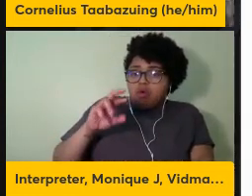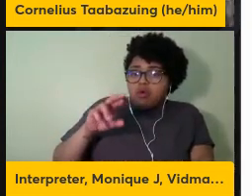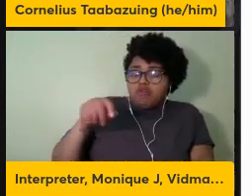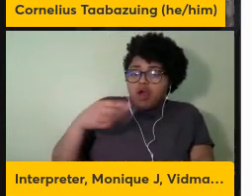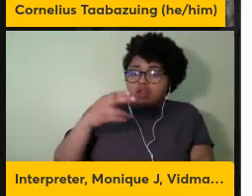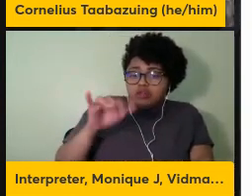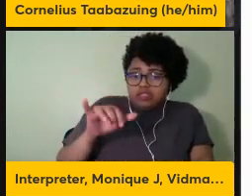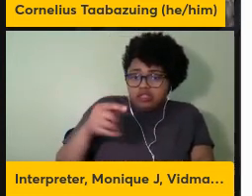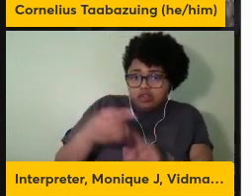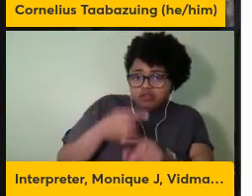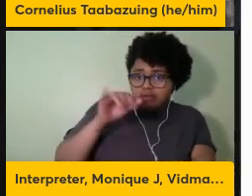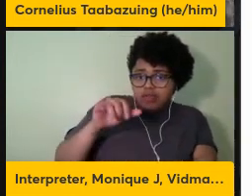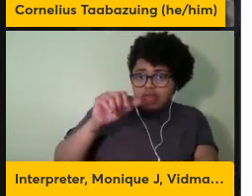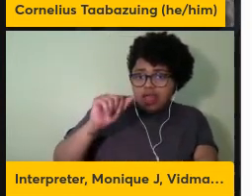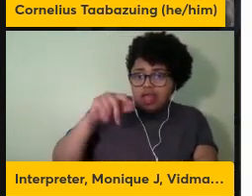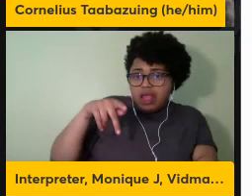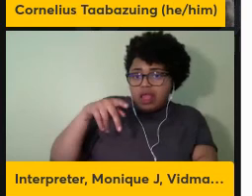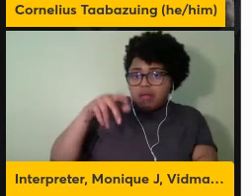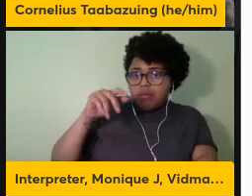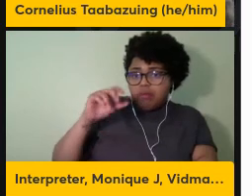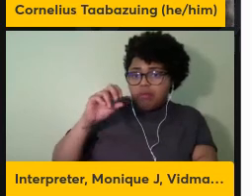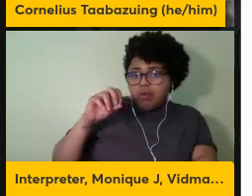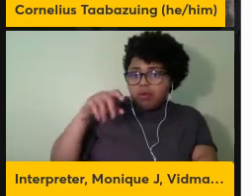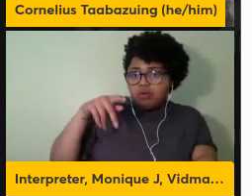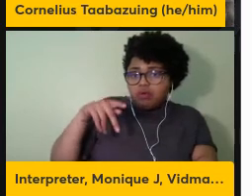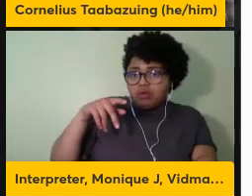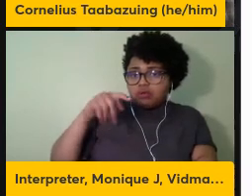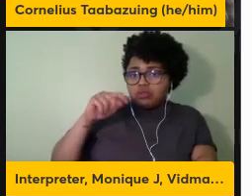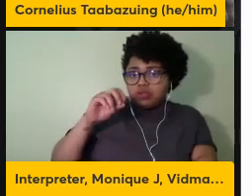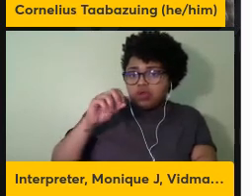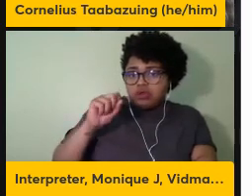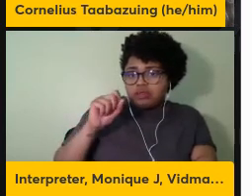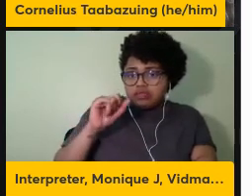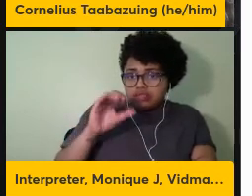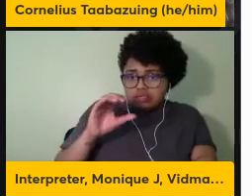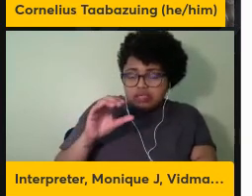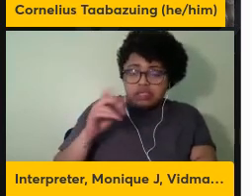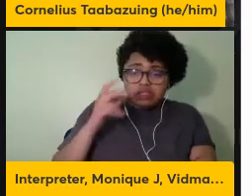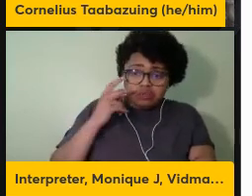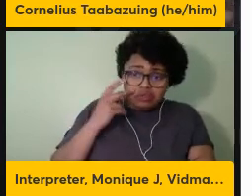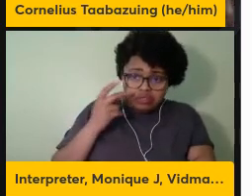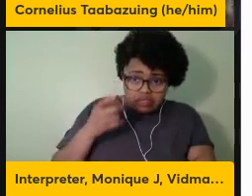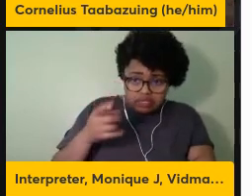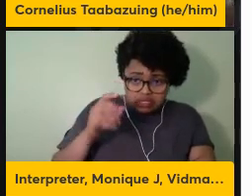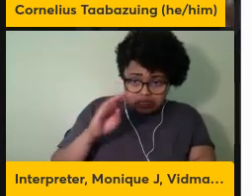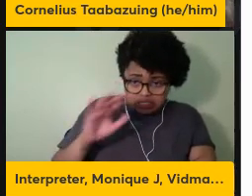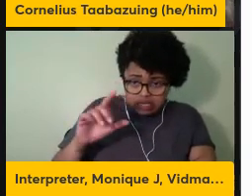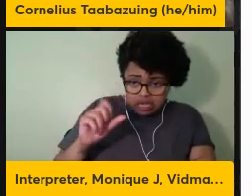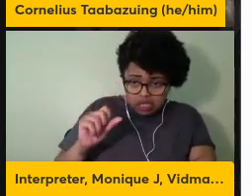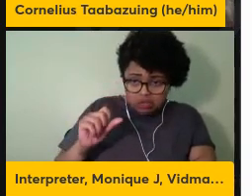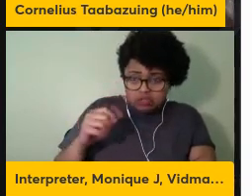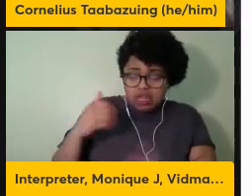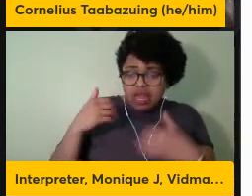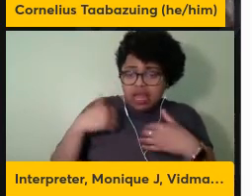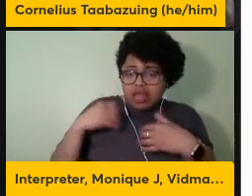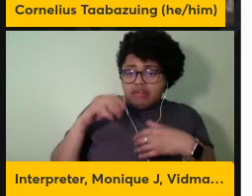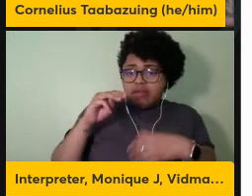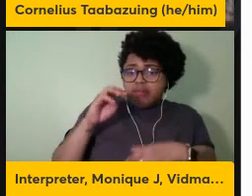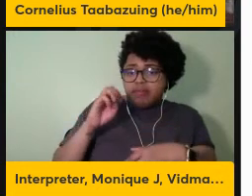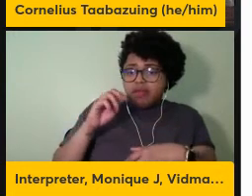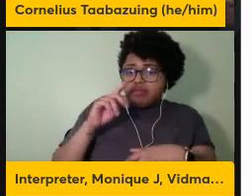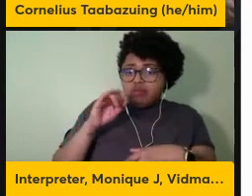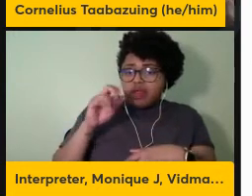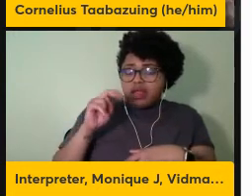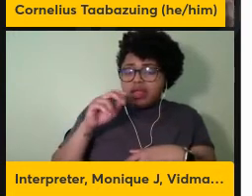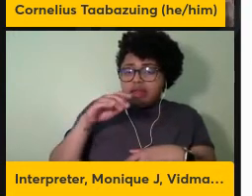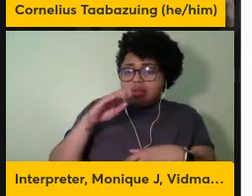from pyroptosis, and we're able to see the differences here. And so you can see that apoptotic cells sort of undergo membrane blepping and form